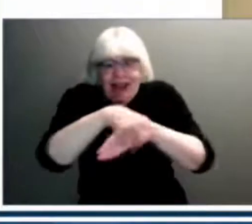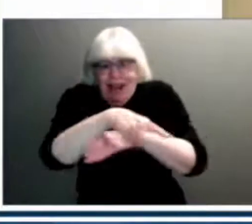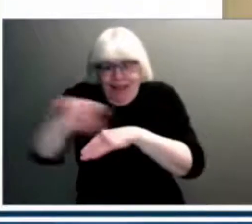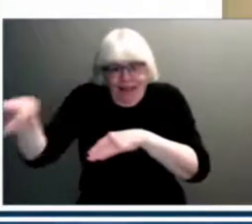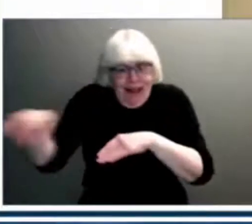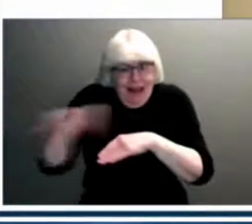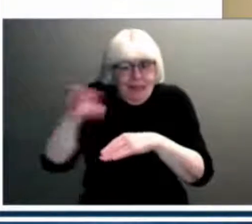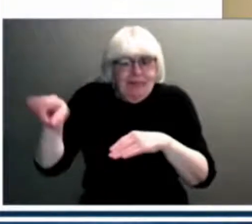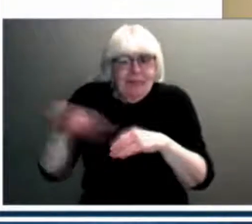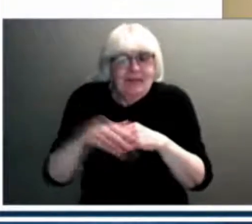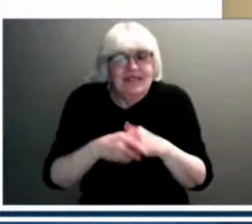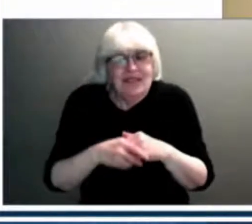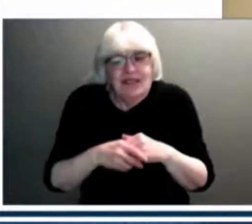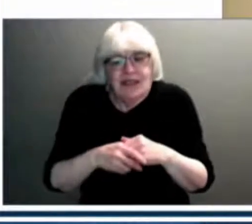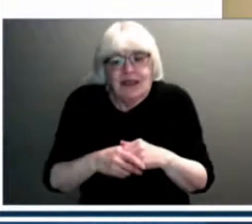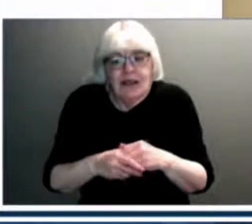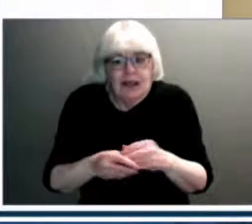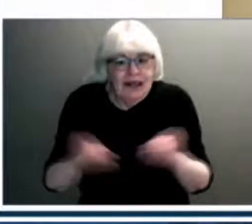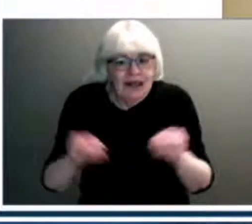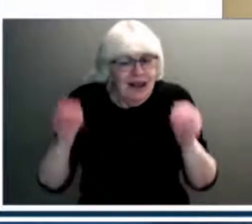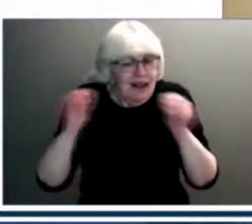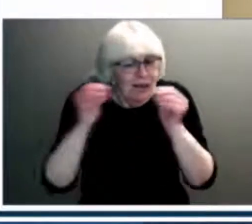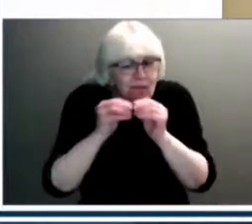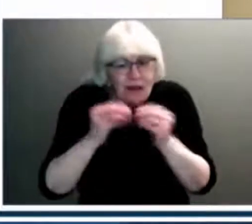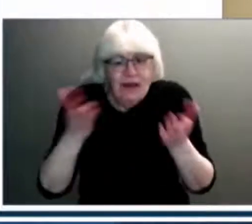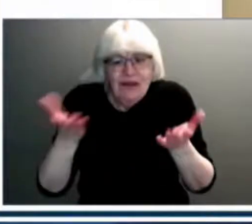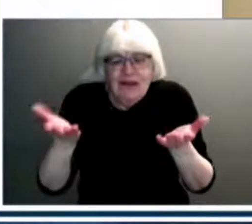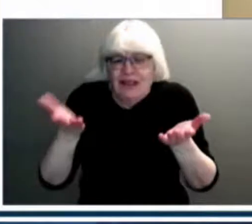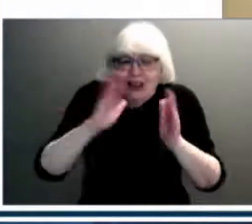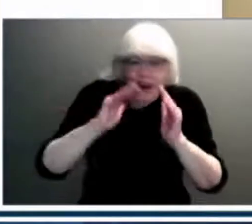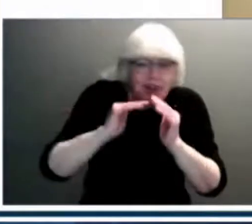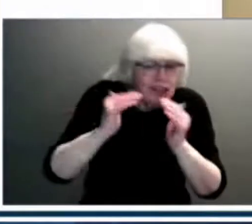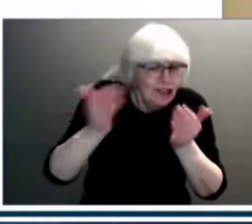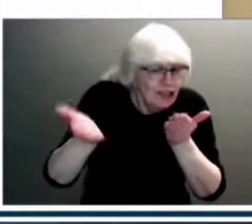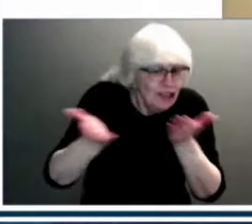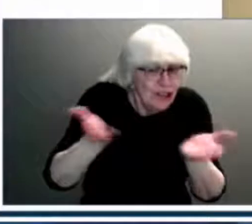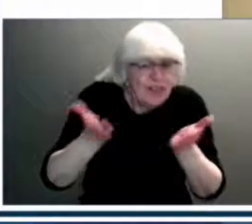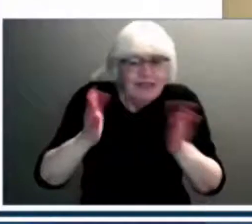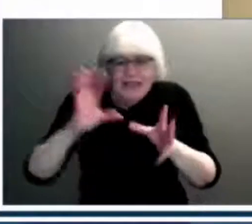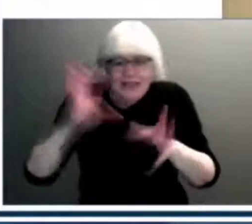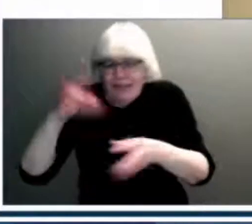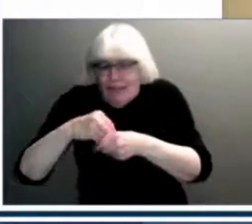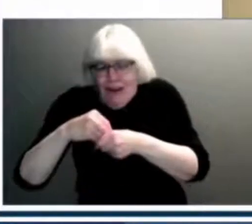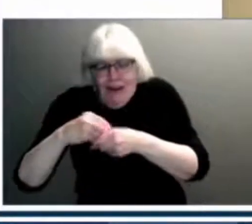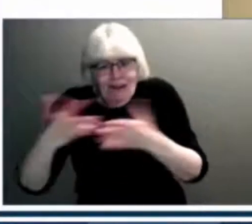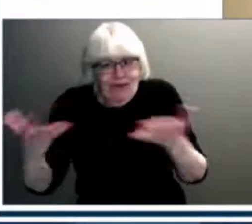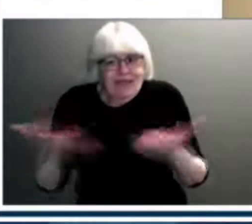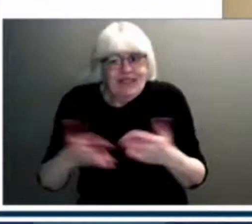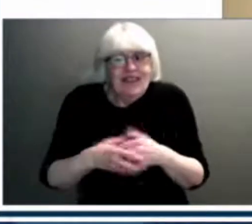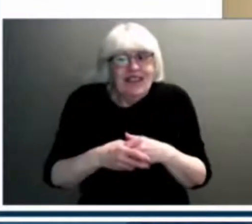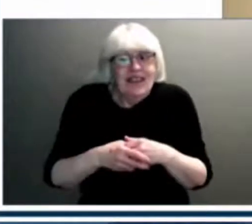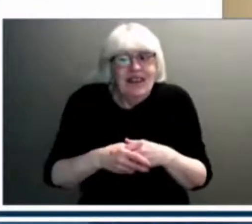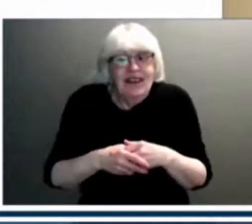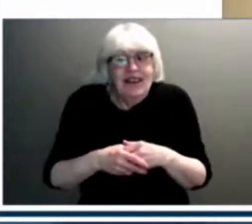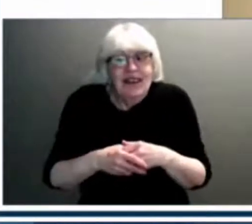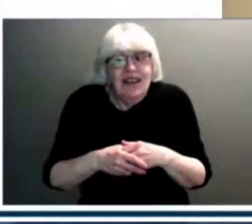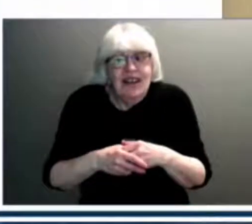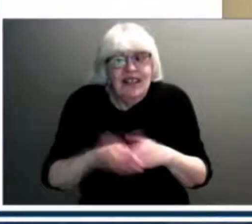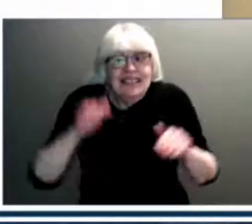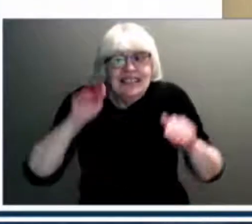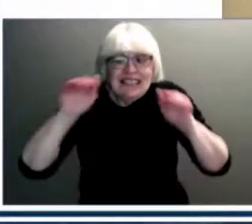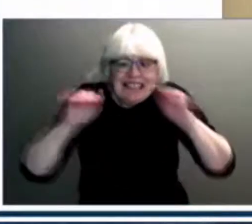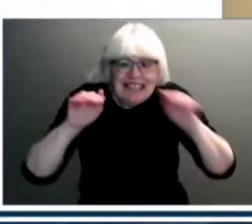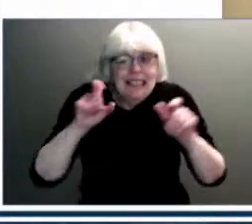services. With every wave of the virus, we've asked our healthcare providers to do more. They are tired,